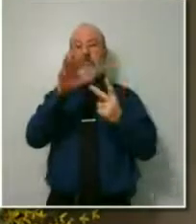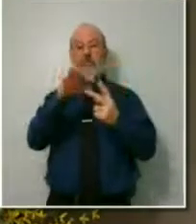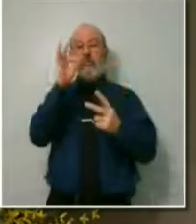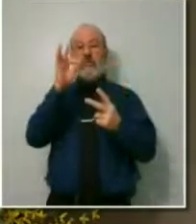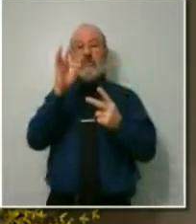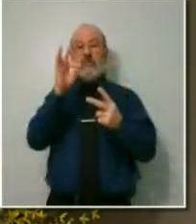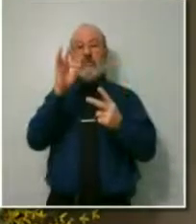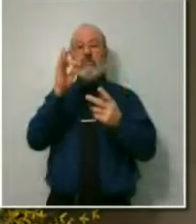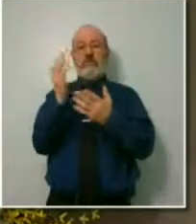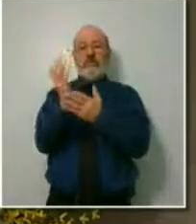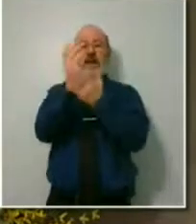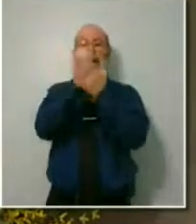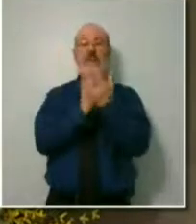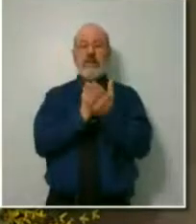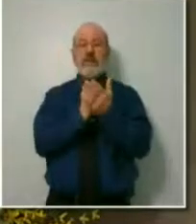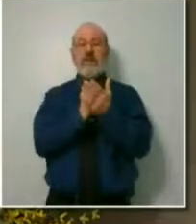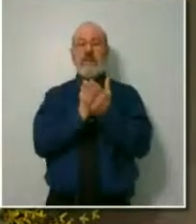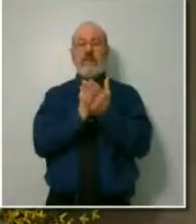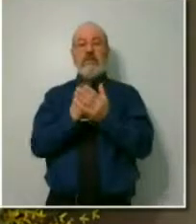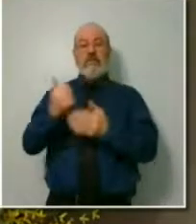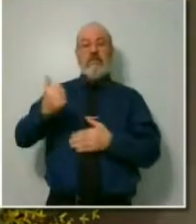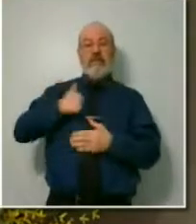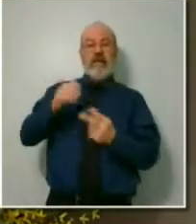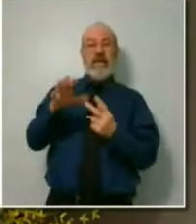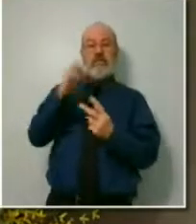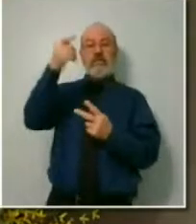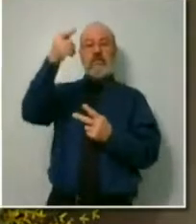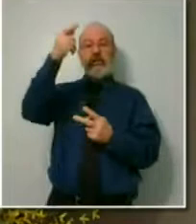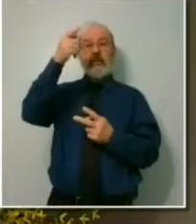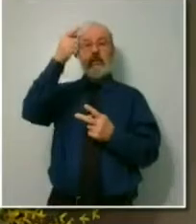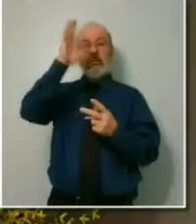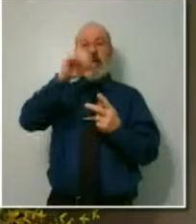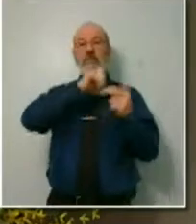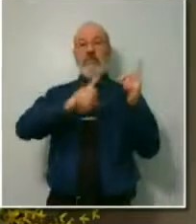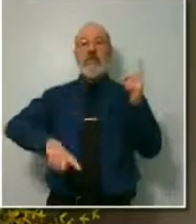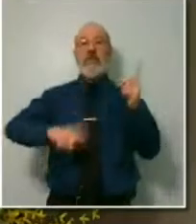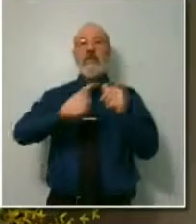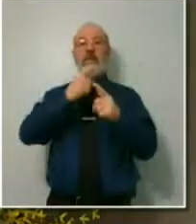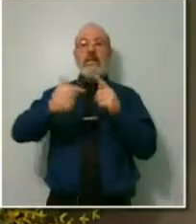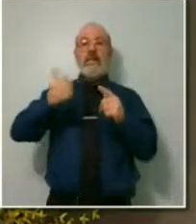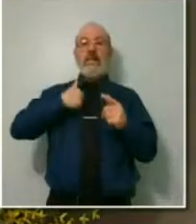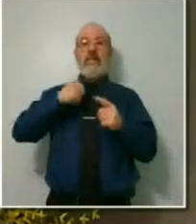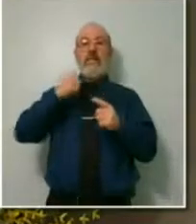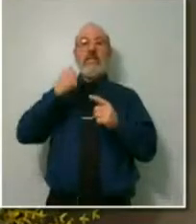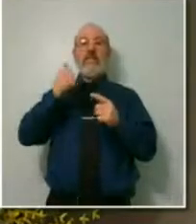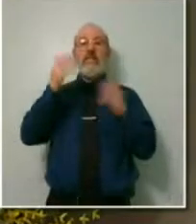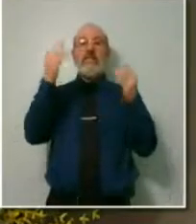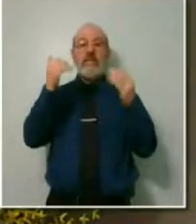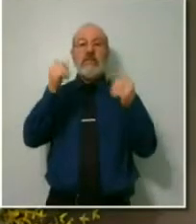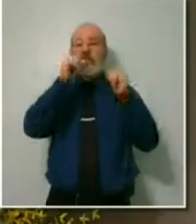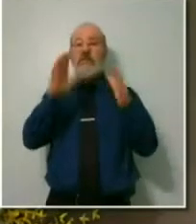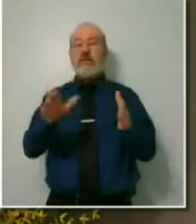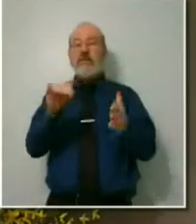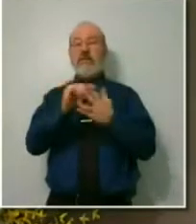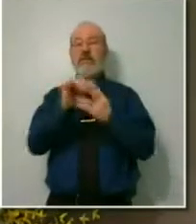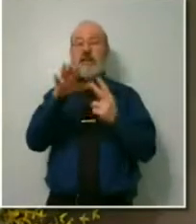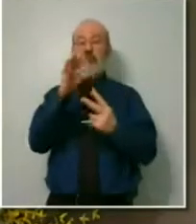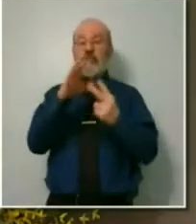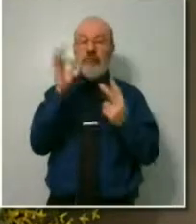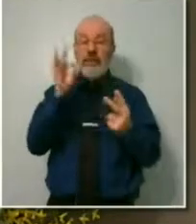if Canada chooses God for the Lord, then Canada can expect the blessings of that choice. God will bless the